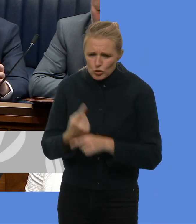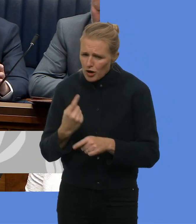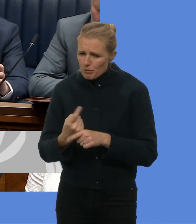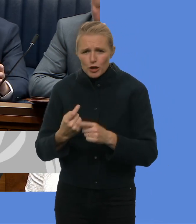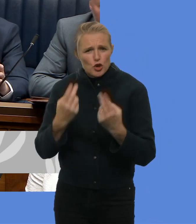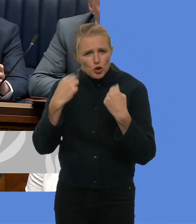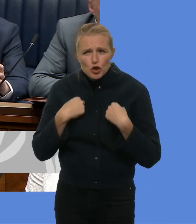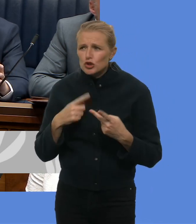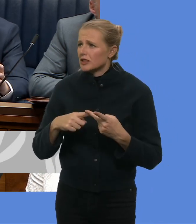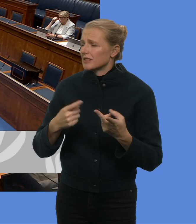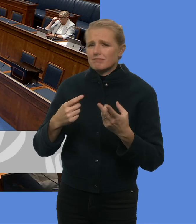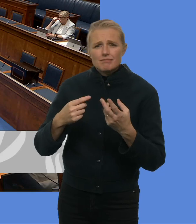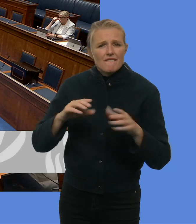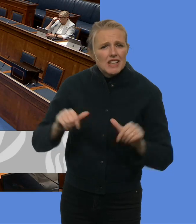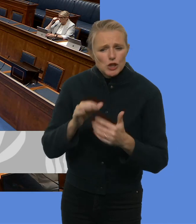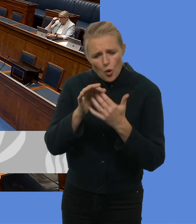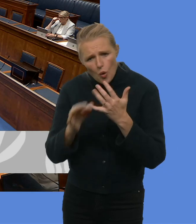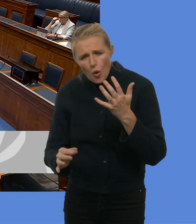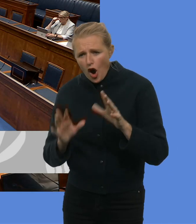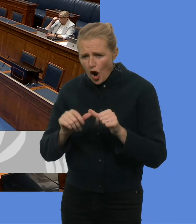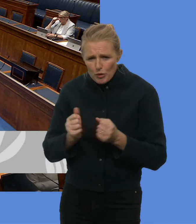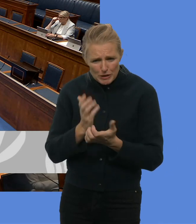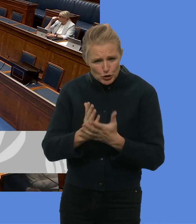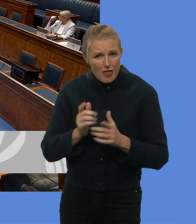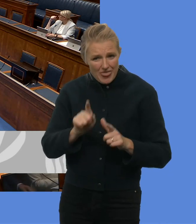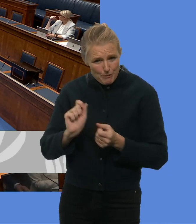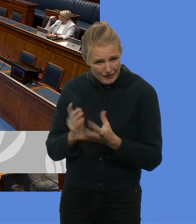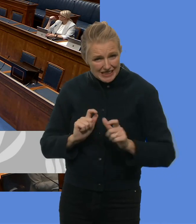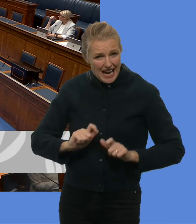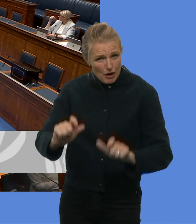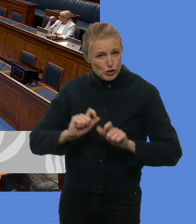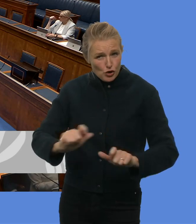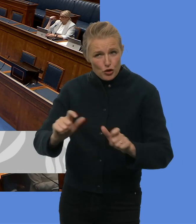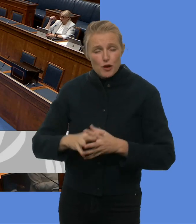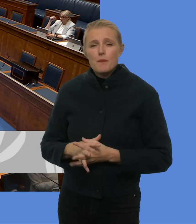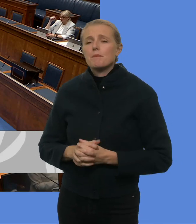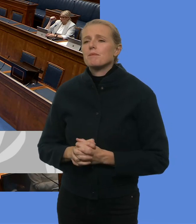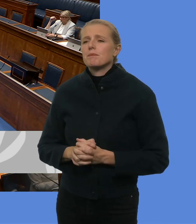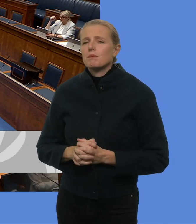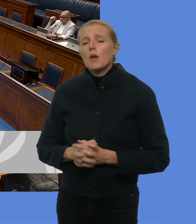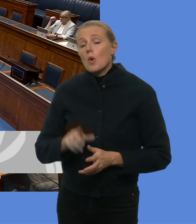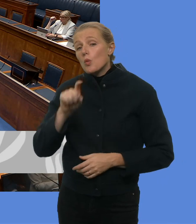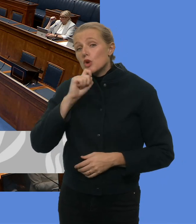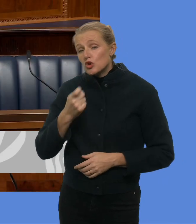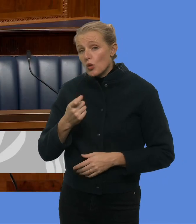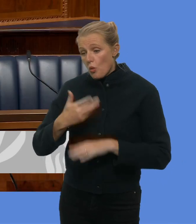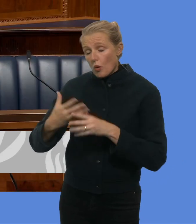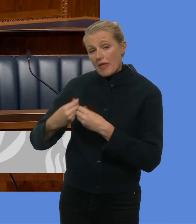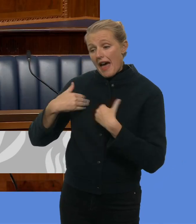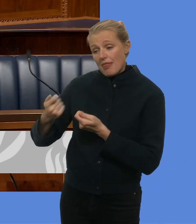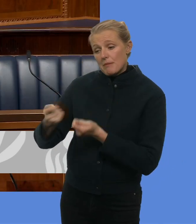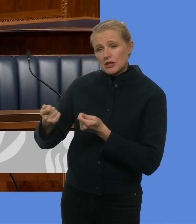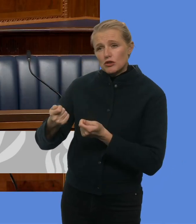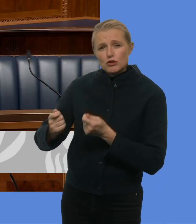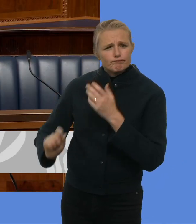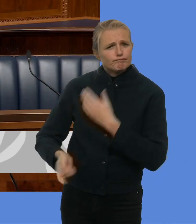these issues together. Ms. Egan. Thank you. Minister, would you commit to working with the Health Minister to instigate a